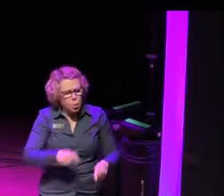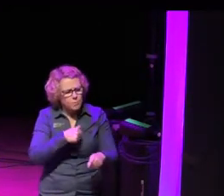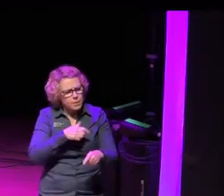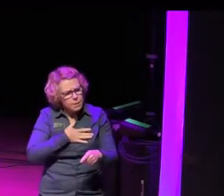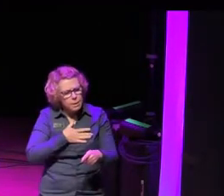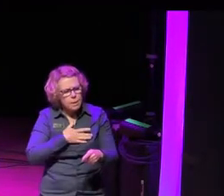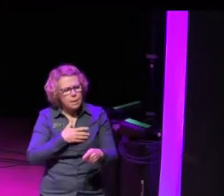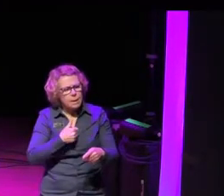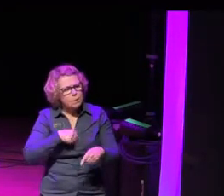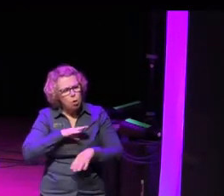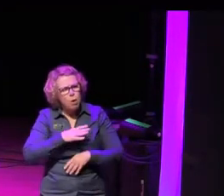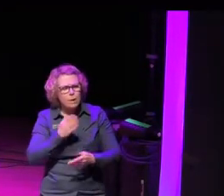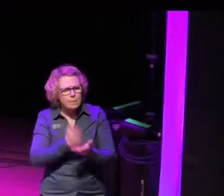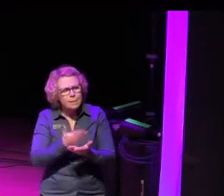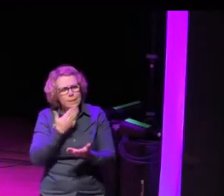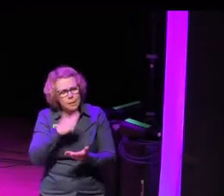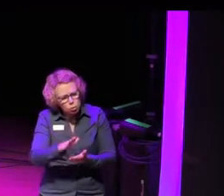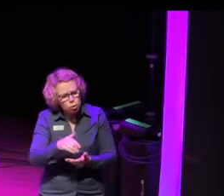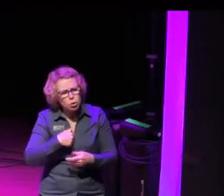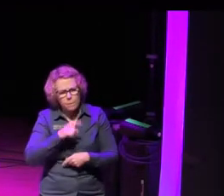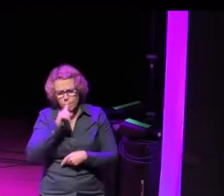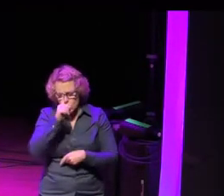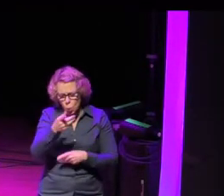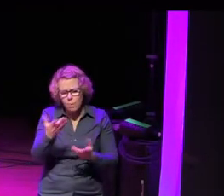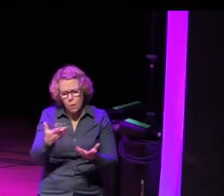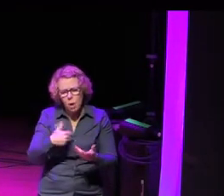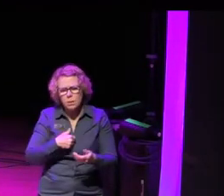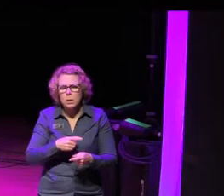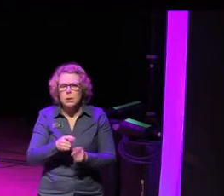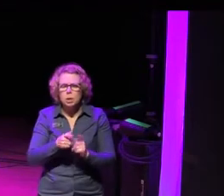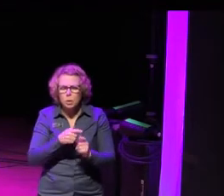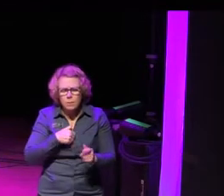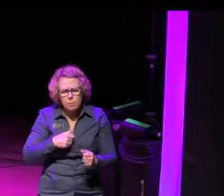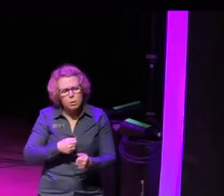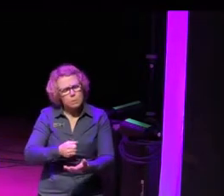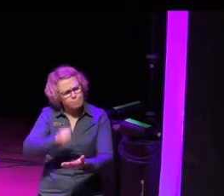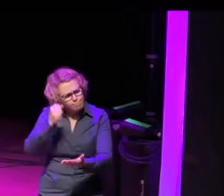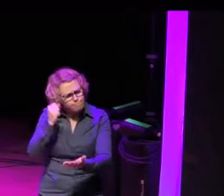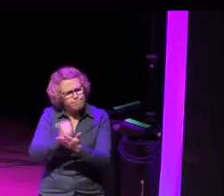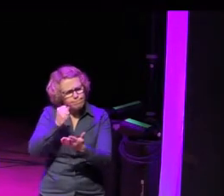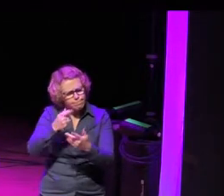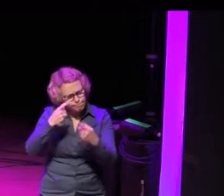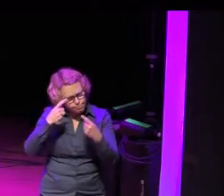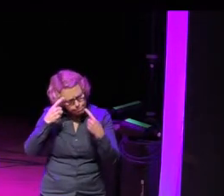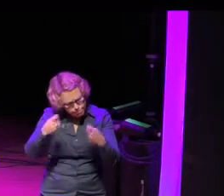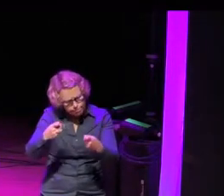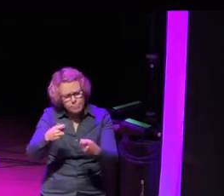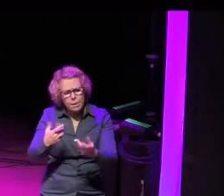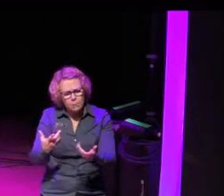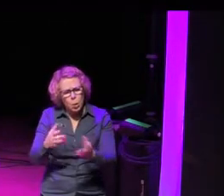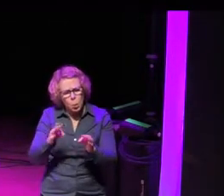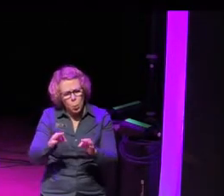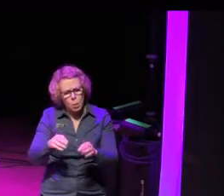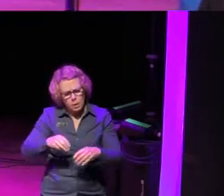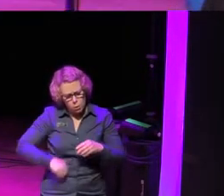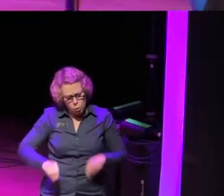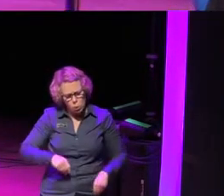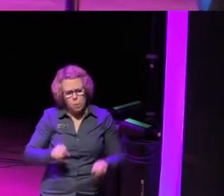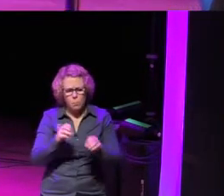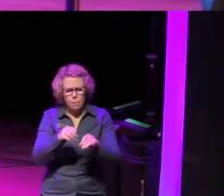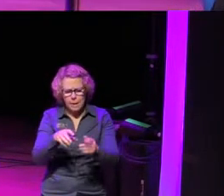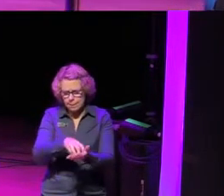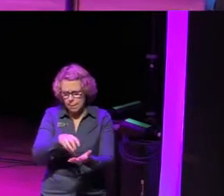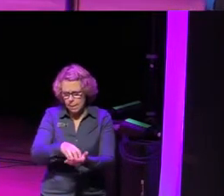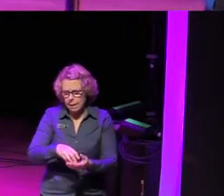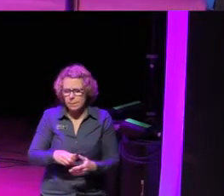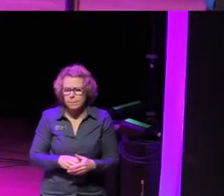it and understanding. So basically the stigmatizing, the understanding what it does to a society. This is very interesting because we're talking